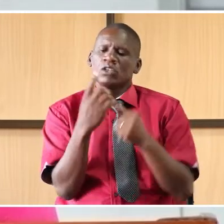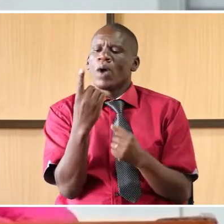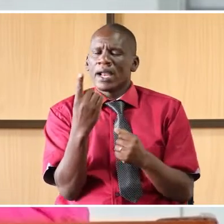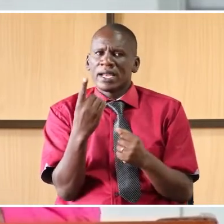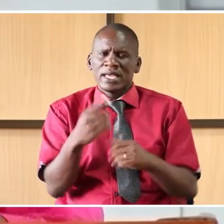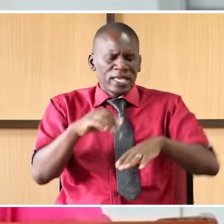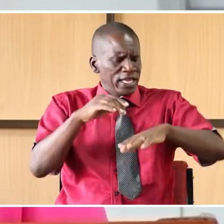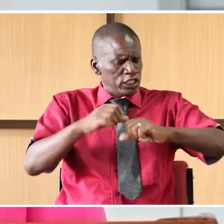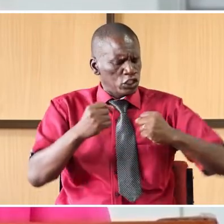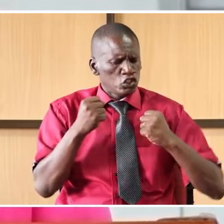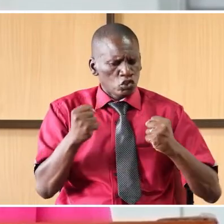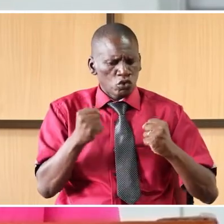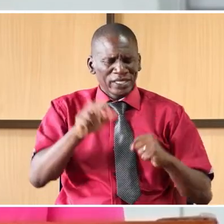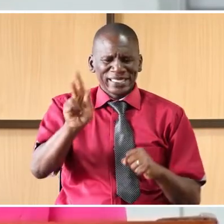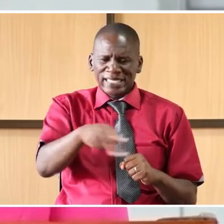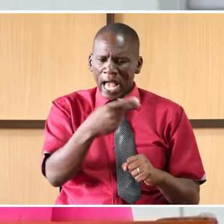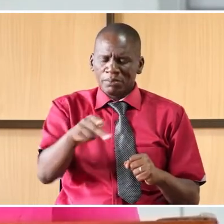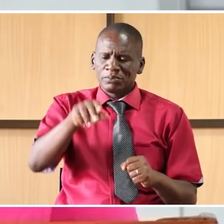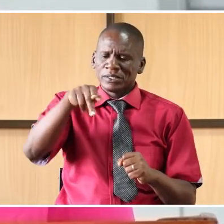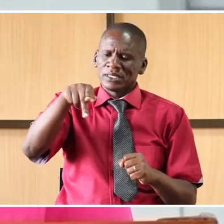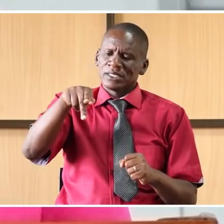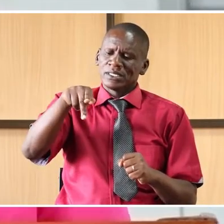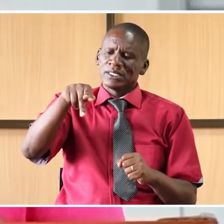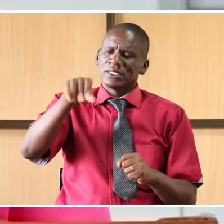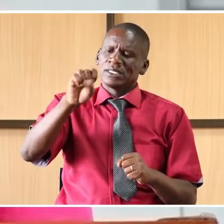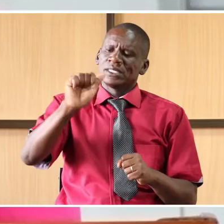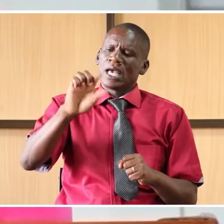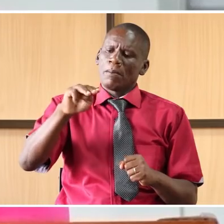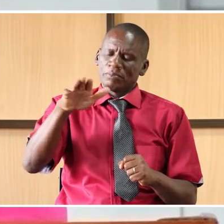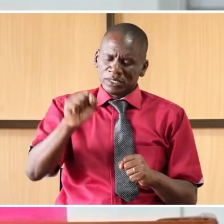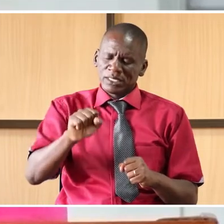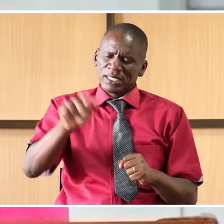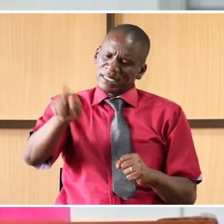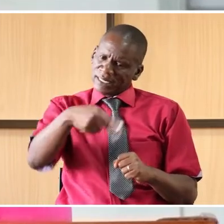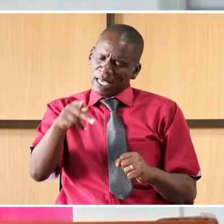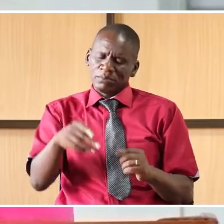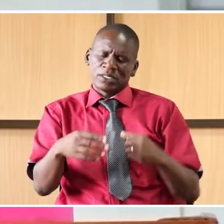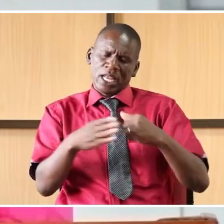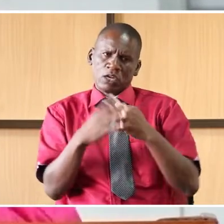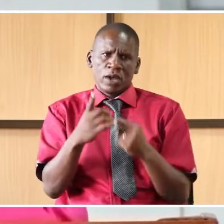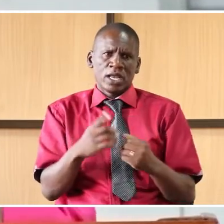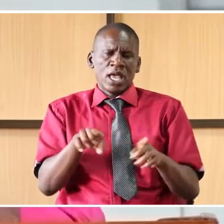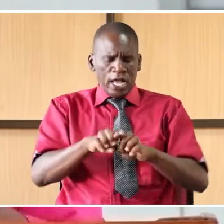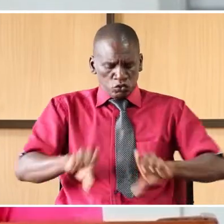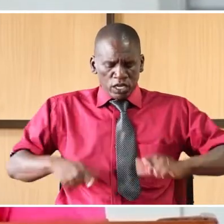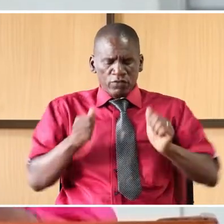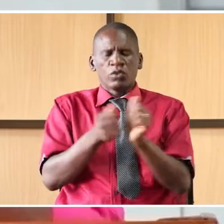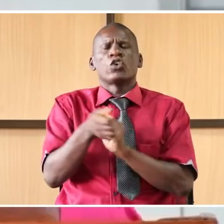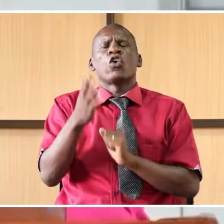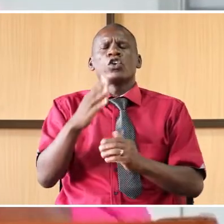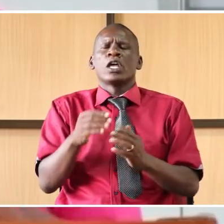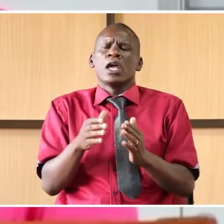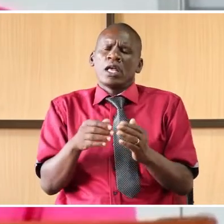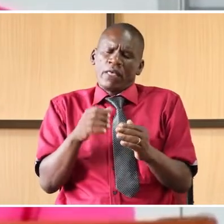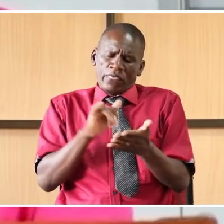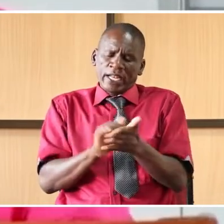91. It's a very powerful psalm because as you dwell in the secret place of the Most High God, you are abiding